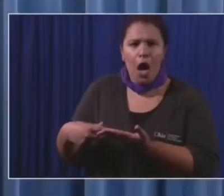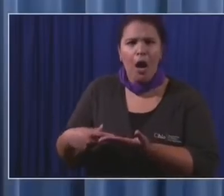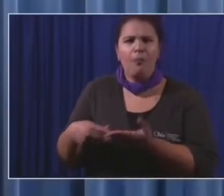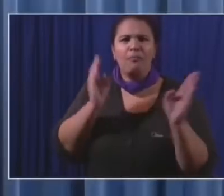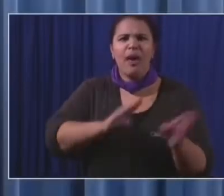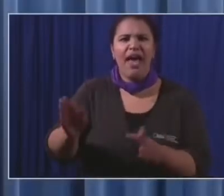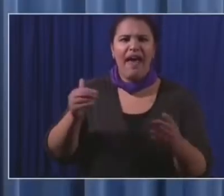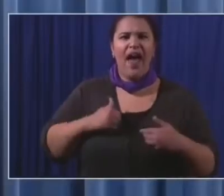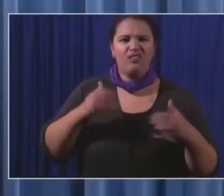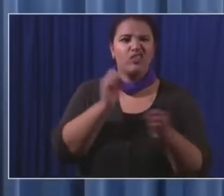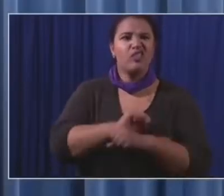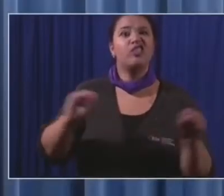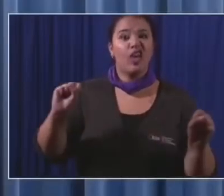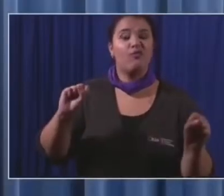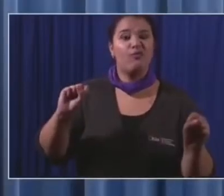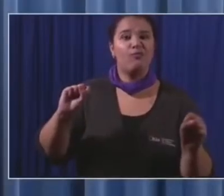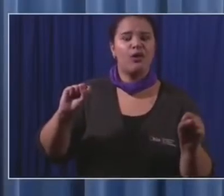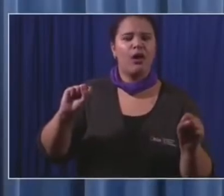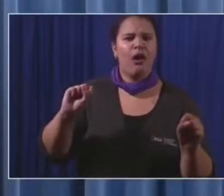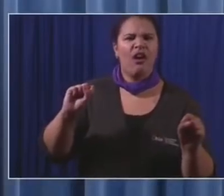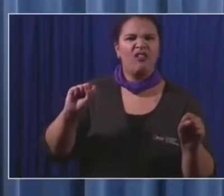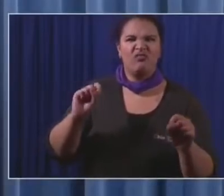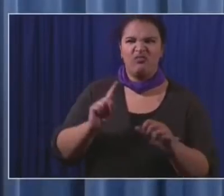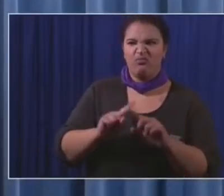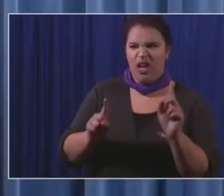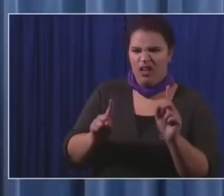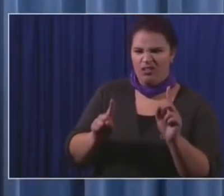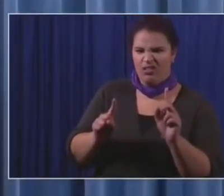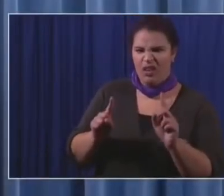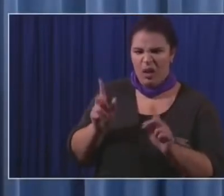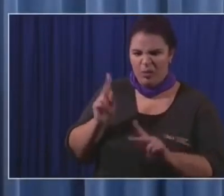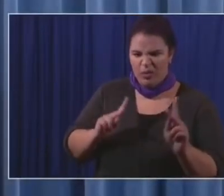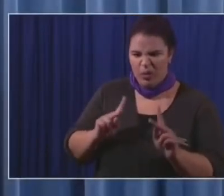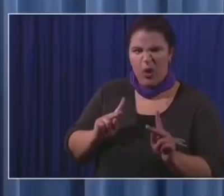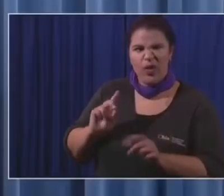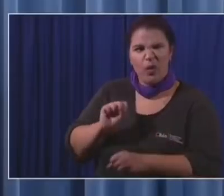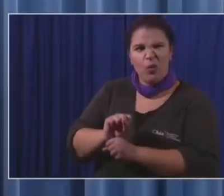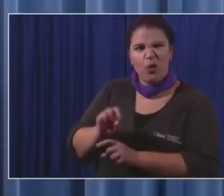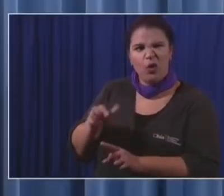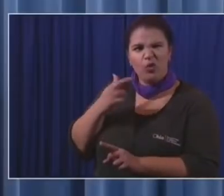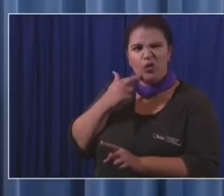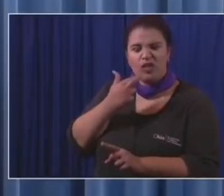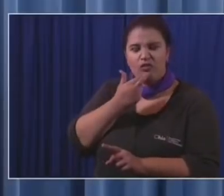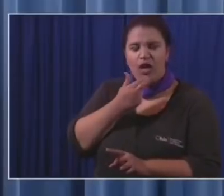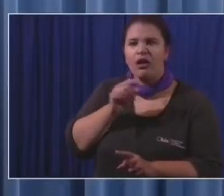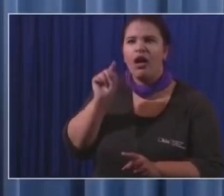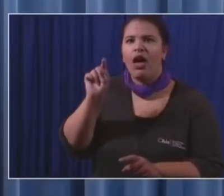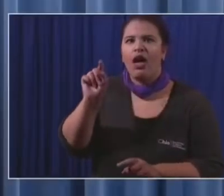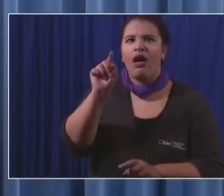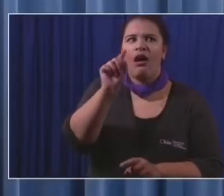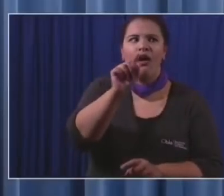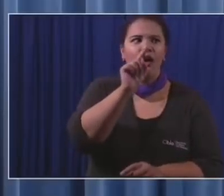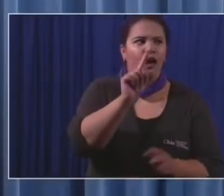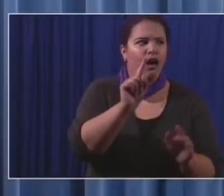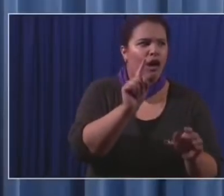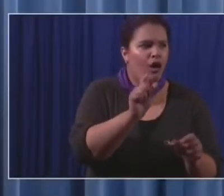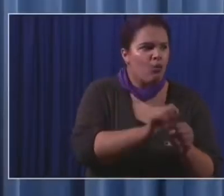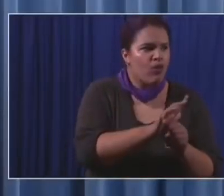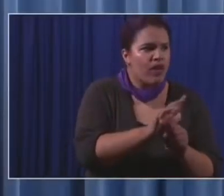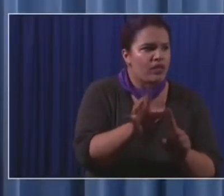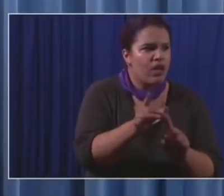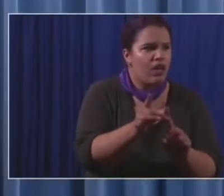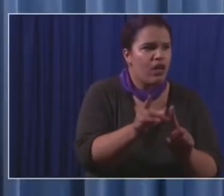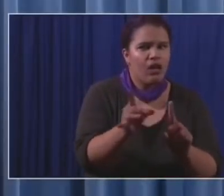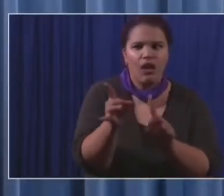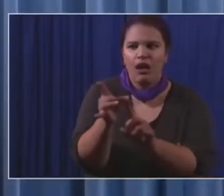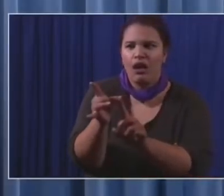for restaurants developed a safe way for customers to return. And in Columbus, we've had several that are now closed because of COVID-19 infected workers.